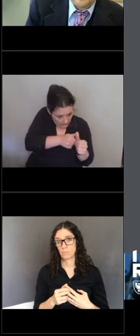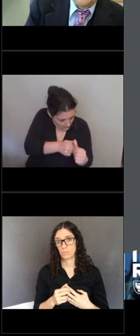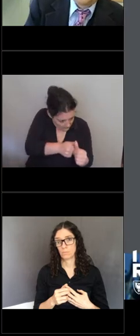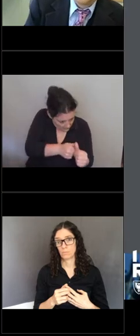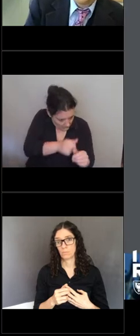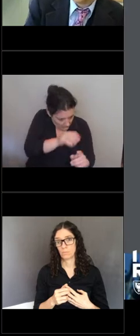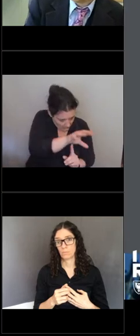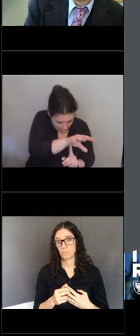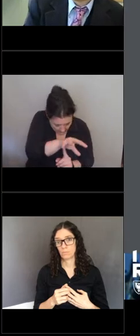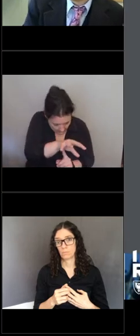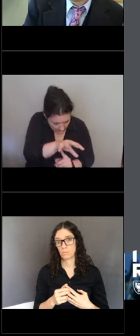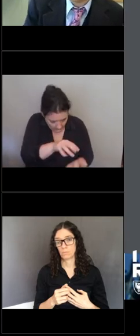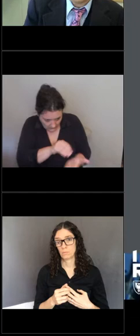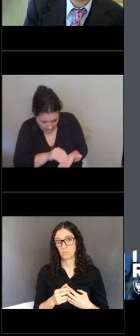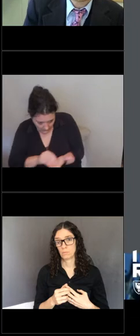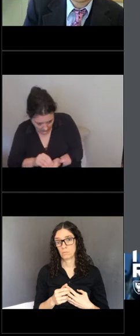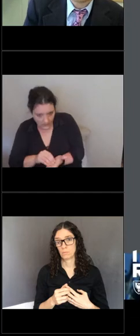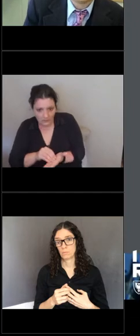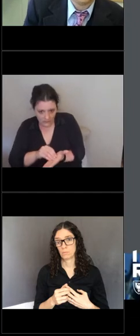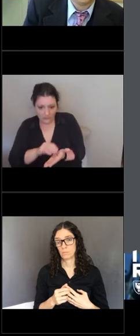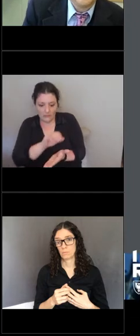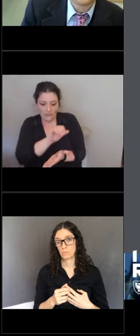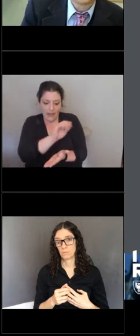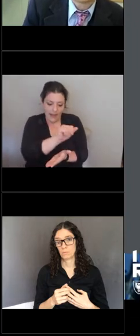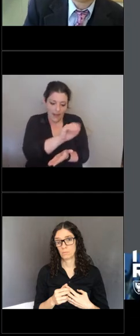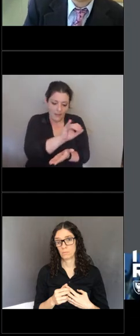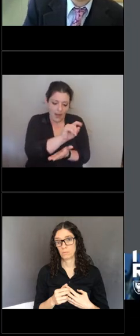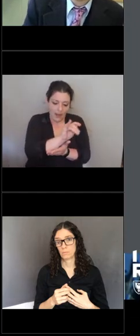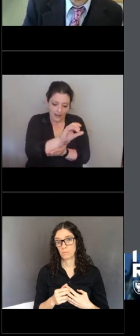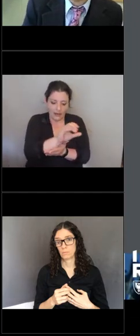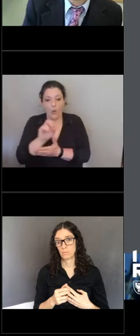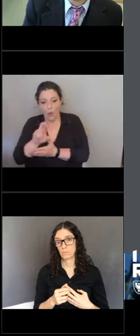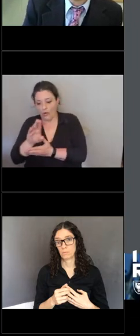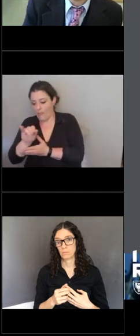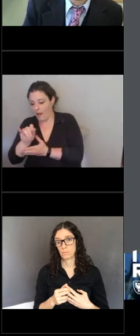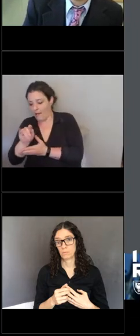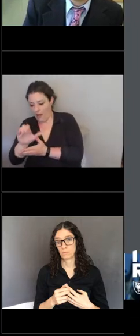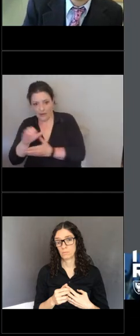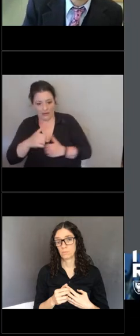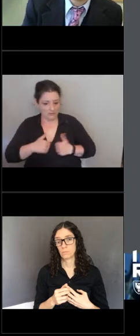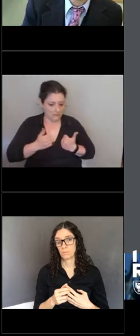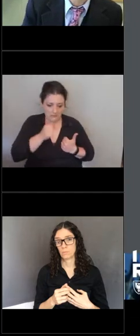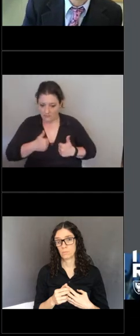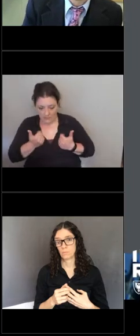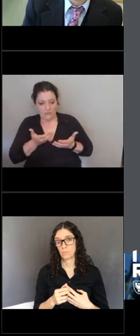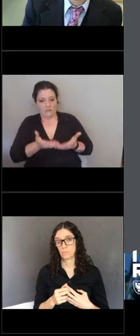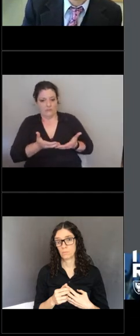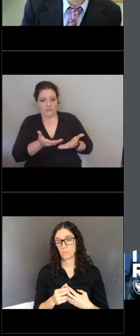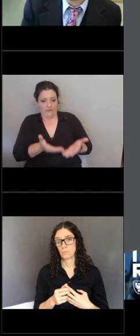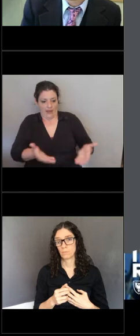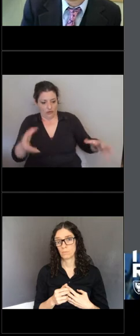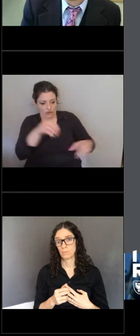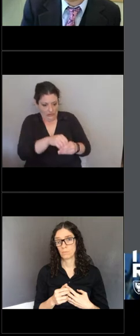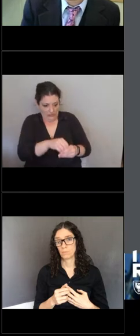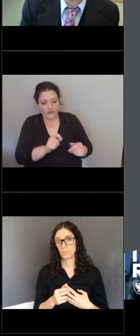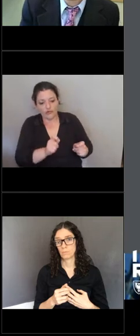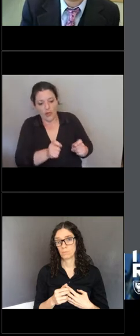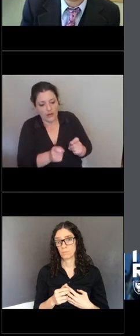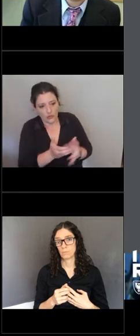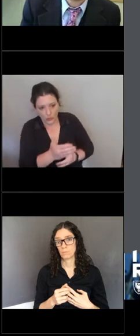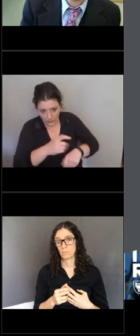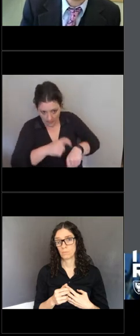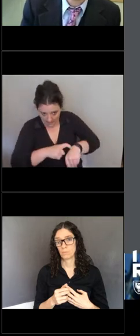time. Research was a lot of actions that we're looking at establishing existing baselines, establishing a lot